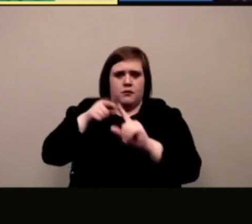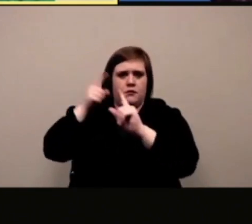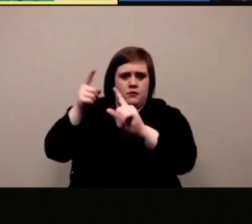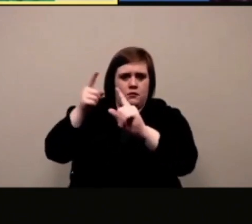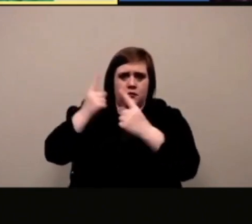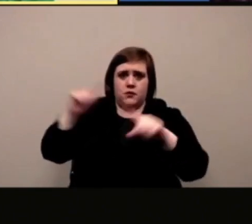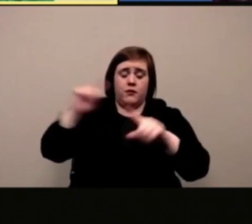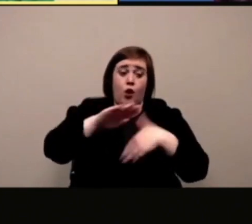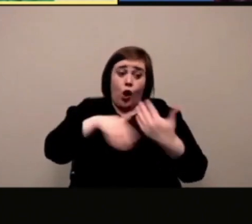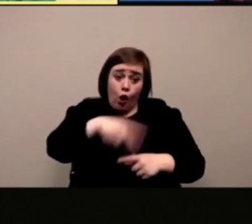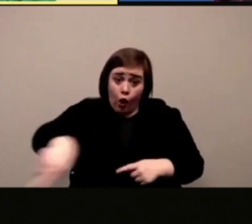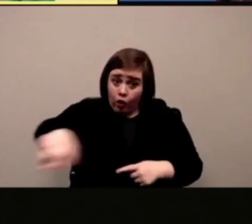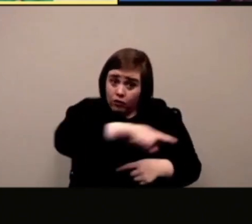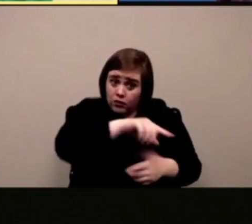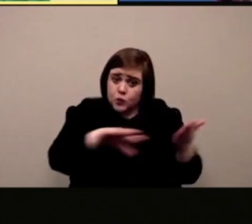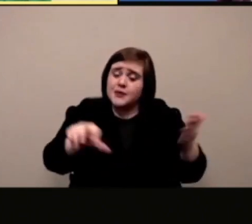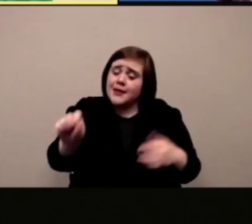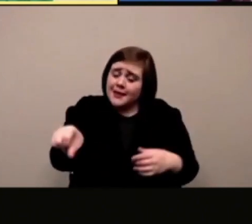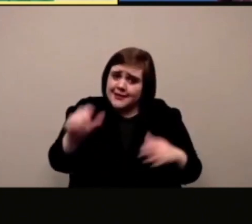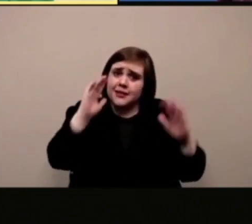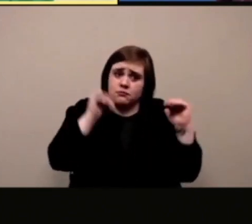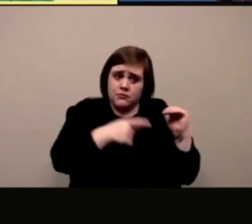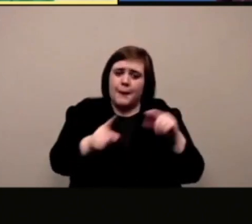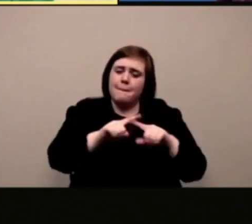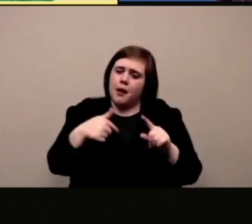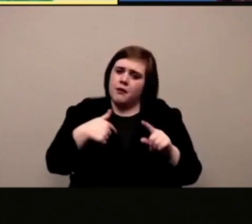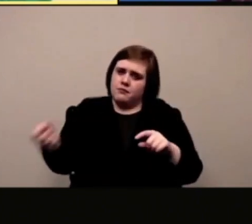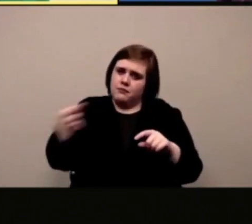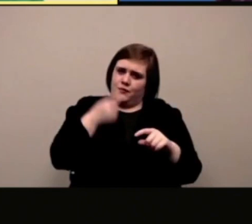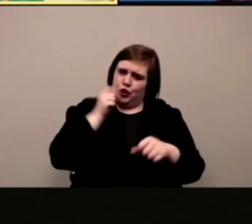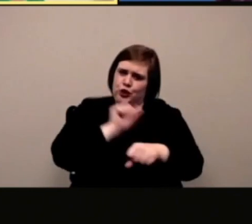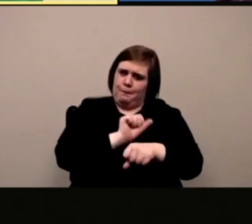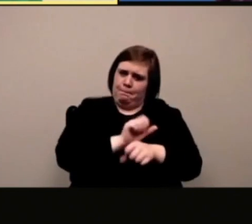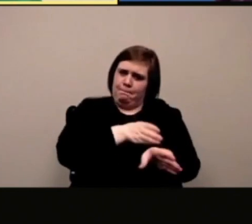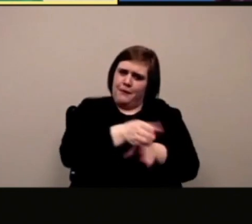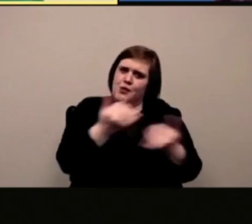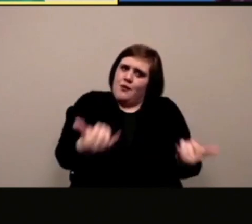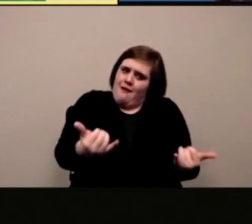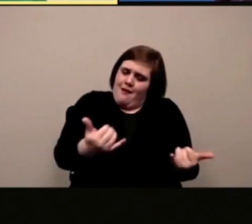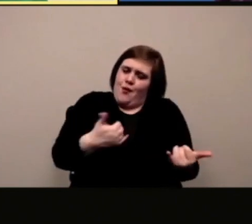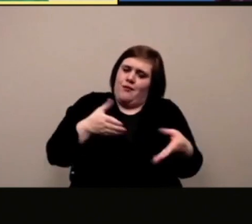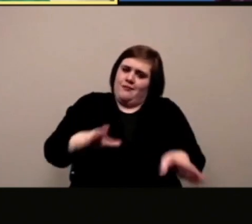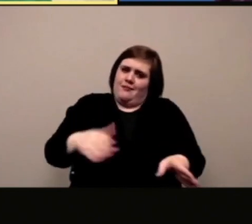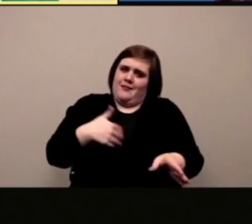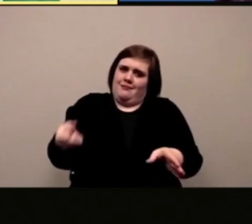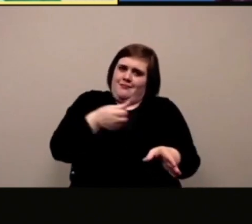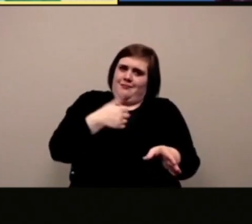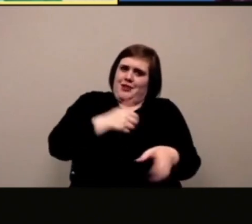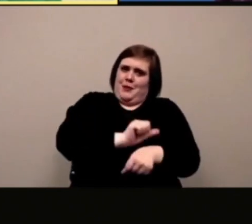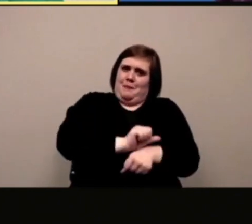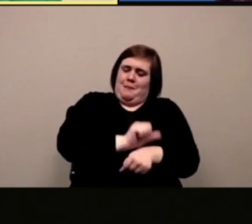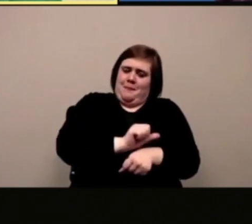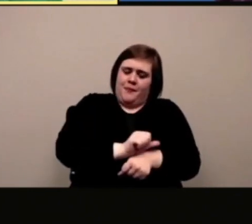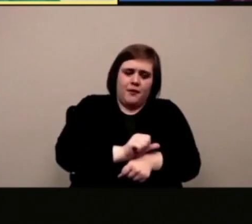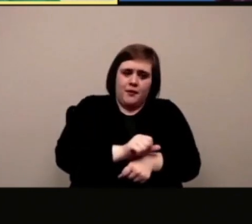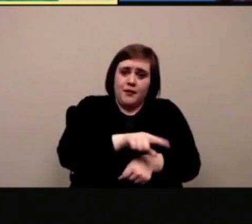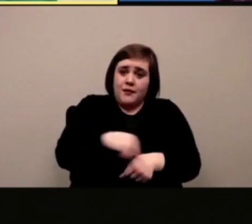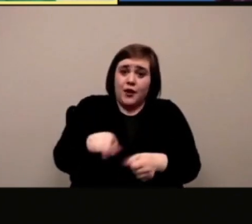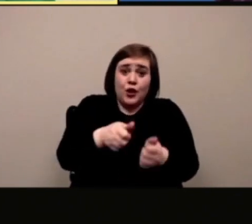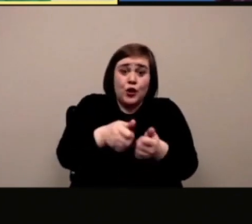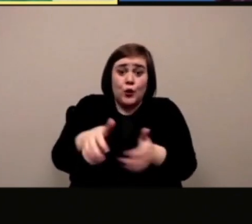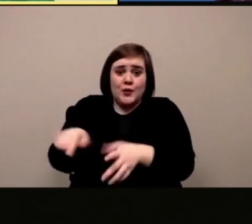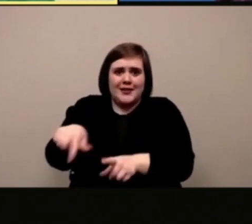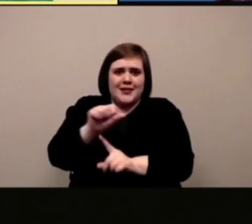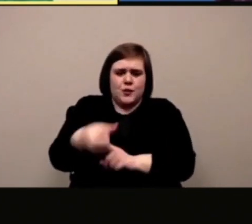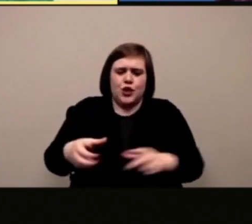for all of my students, but you brought me here to do a job. So now allow me to do that, because again, no one's losing out in this